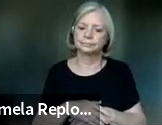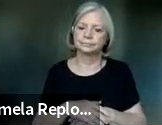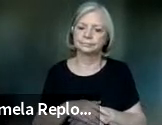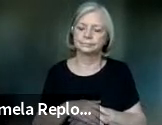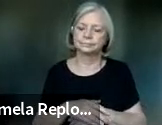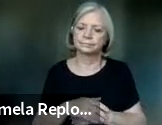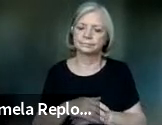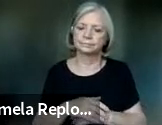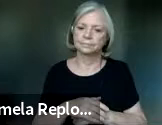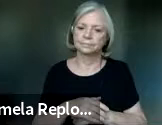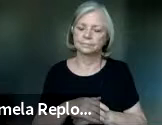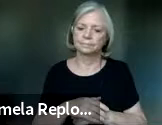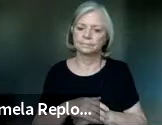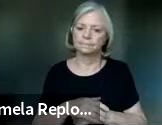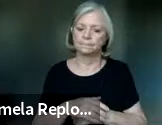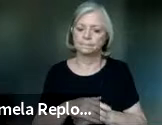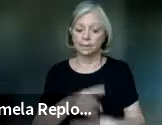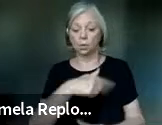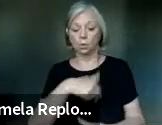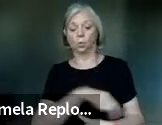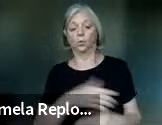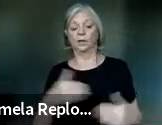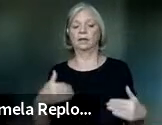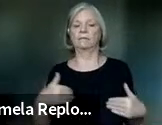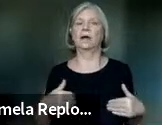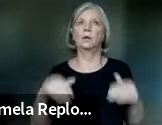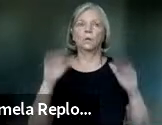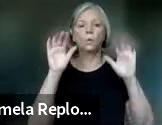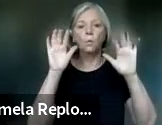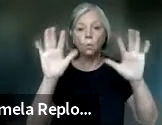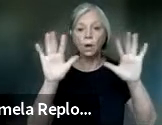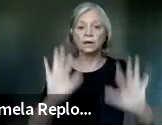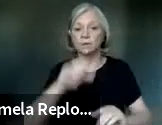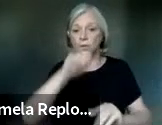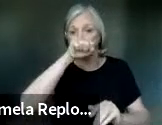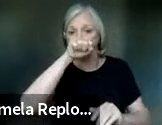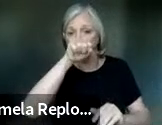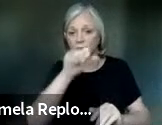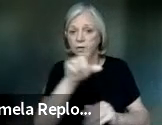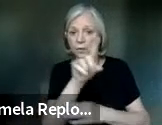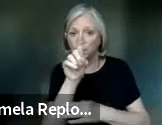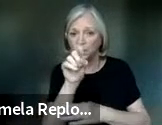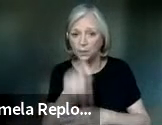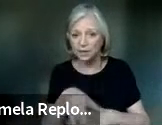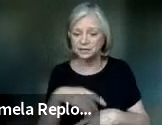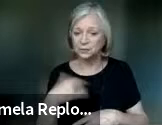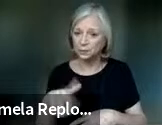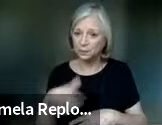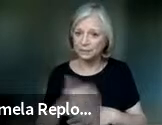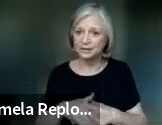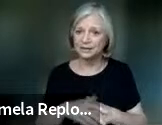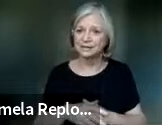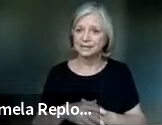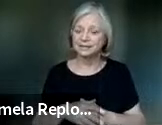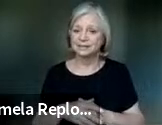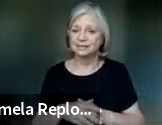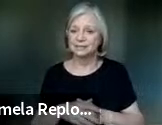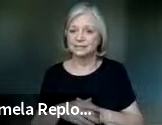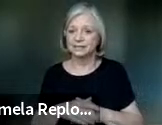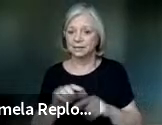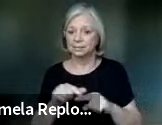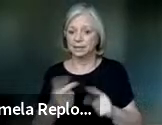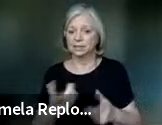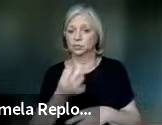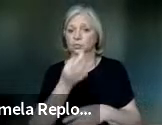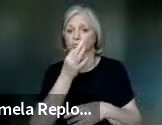Great. So we've had a lot of great questions, and I think we're just about